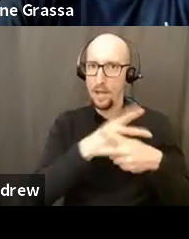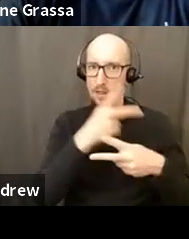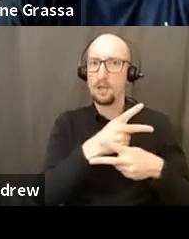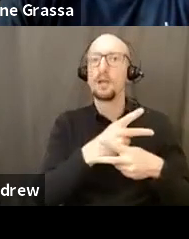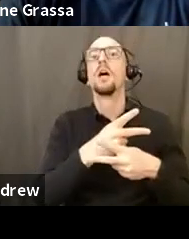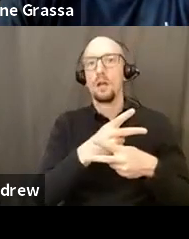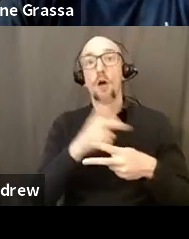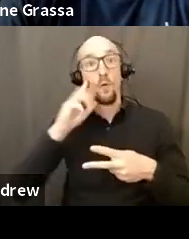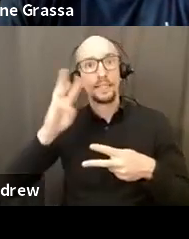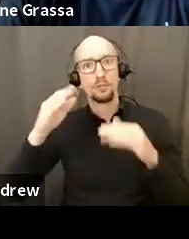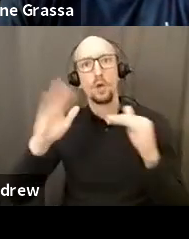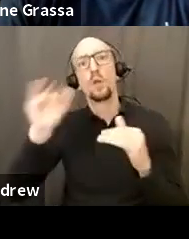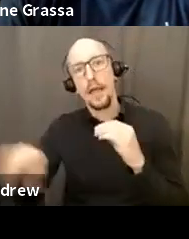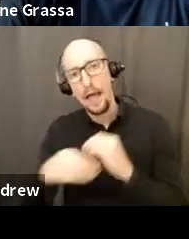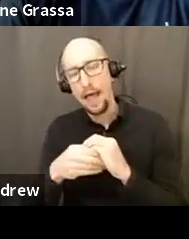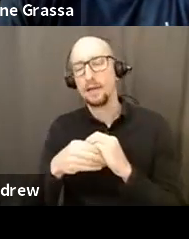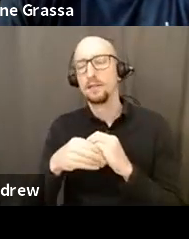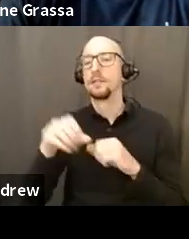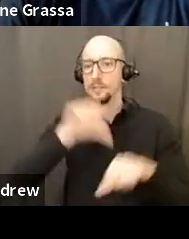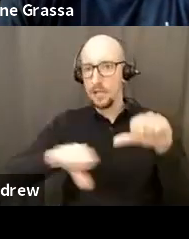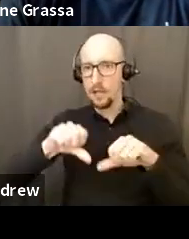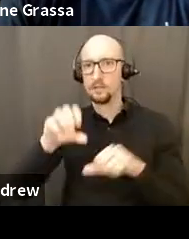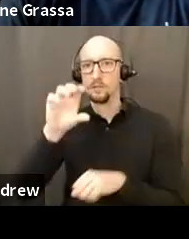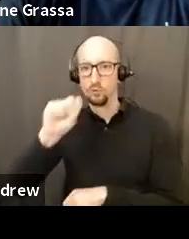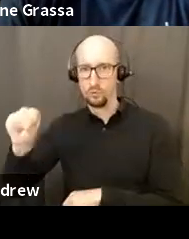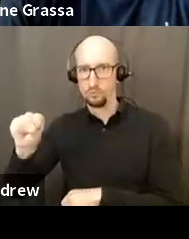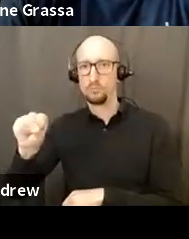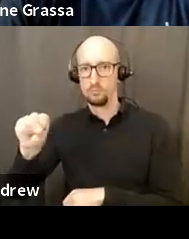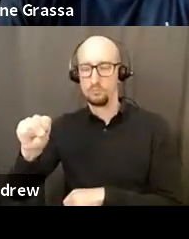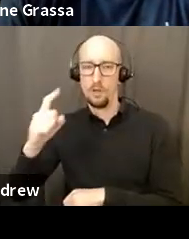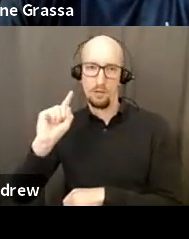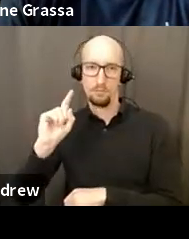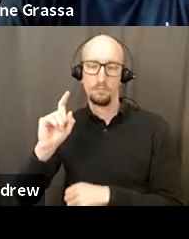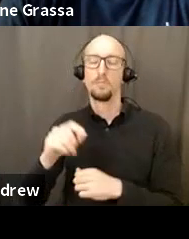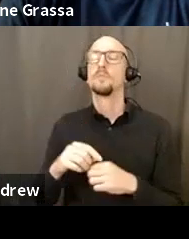We will recommend that the district